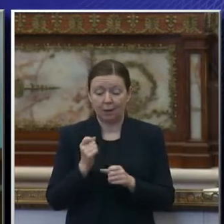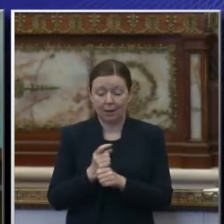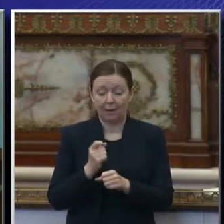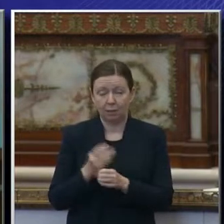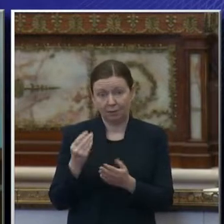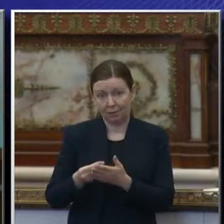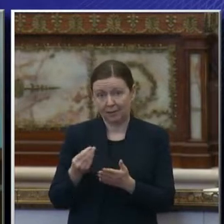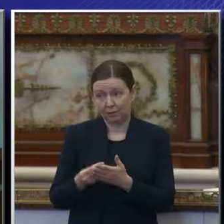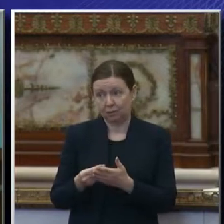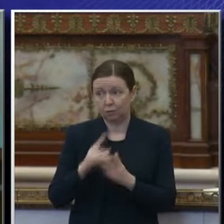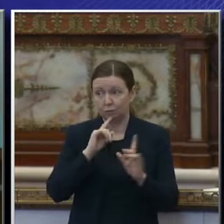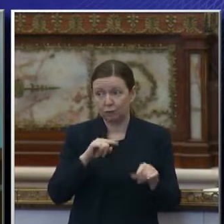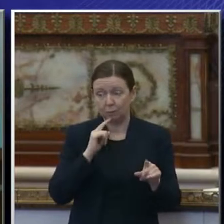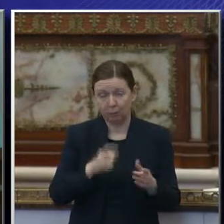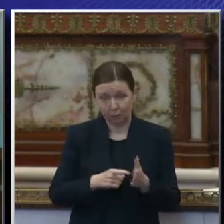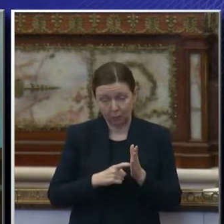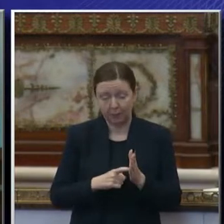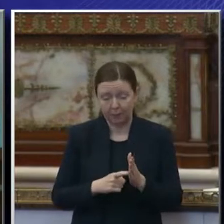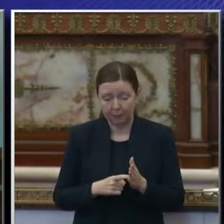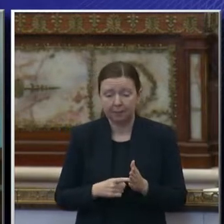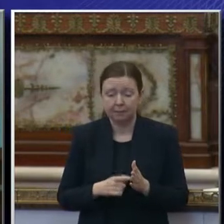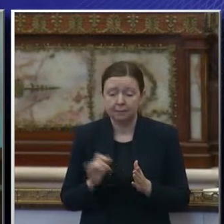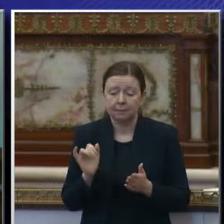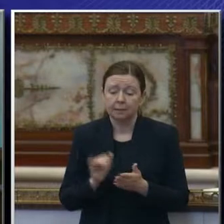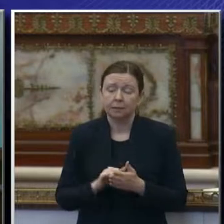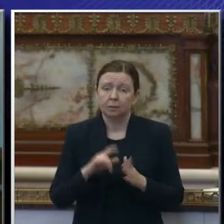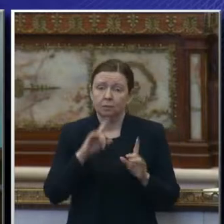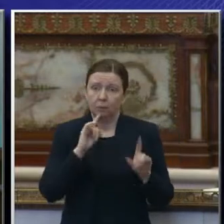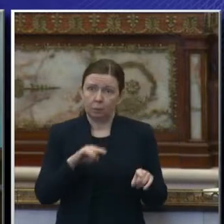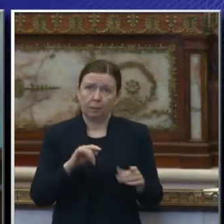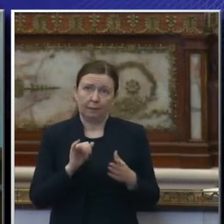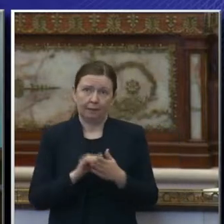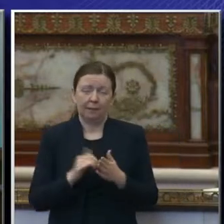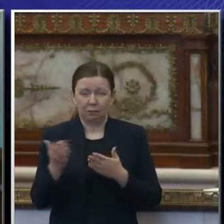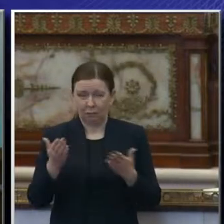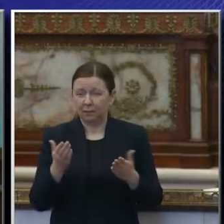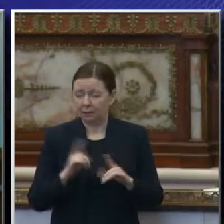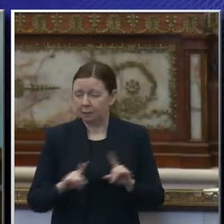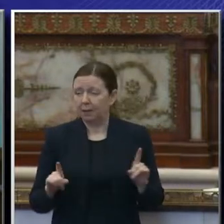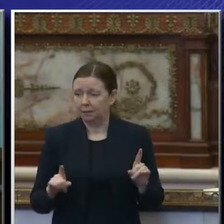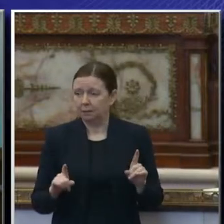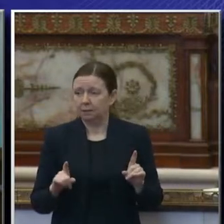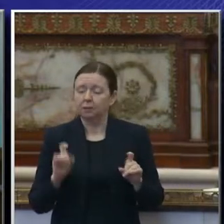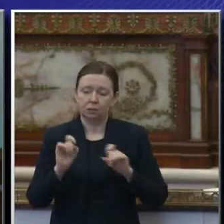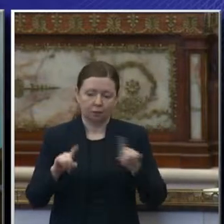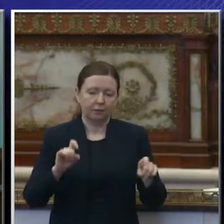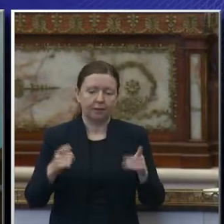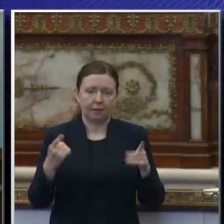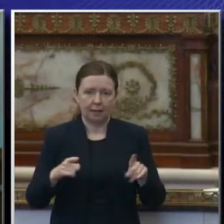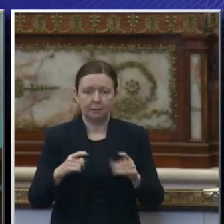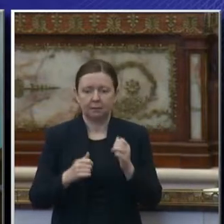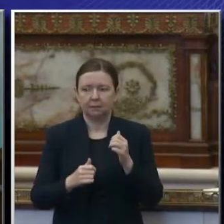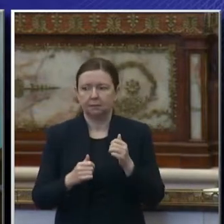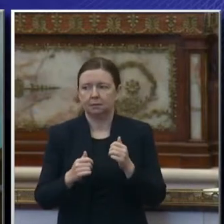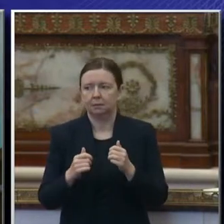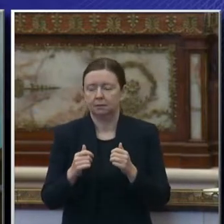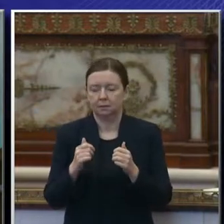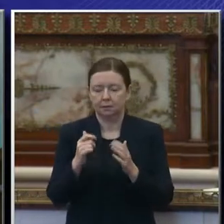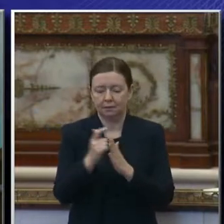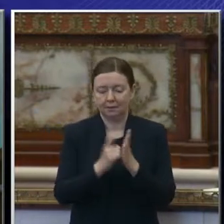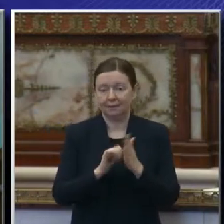financial reporting requirement, the reporting that sort of is conducted under the legislation that you had